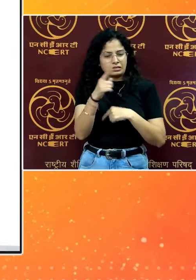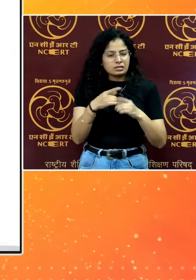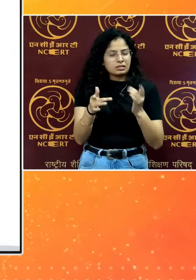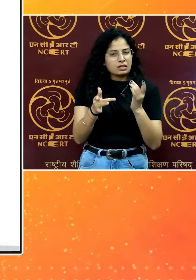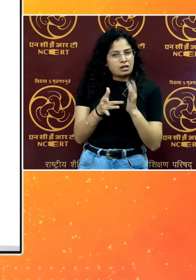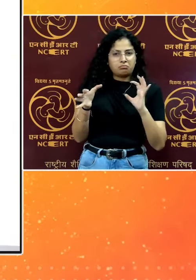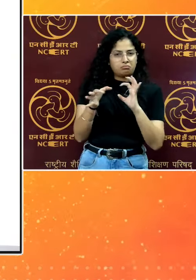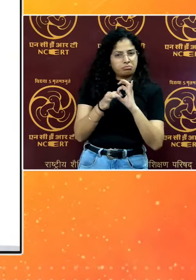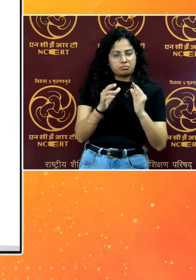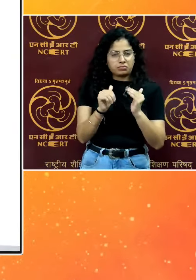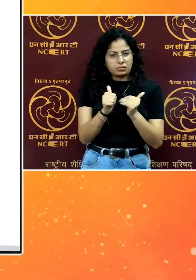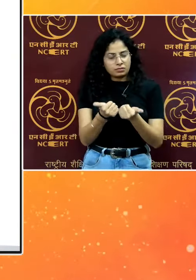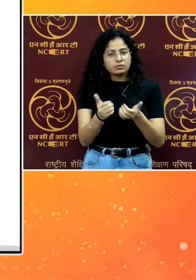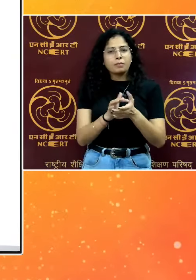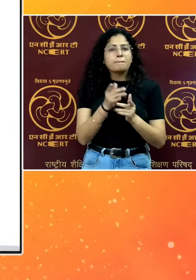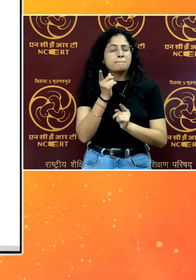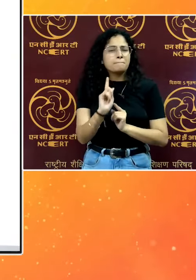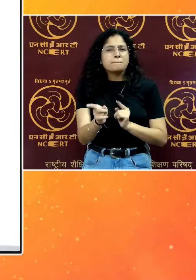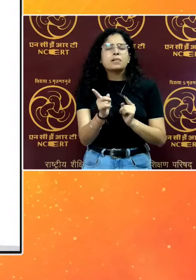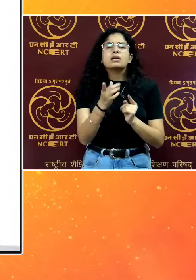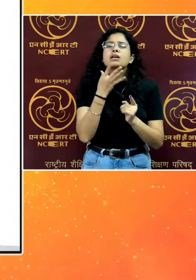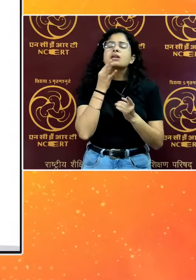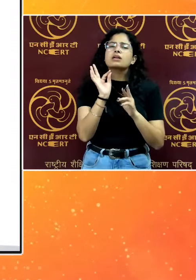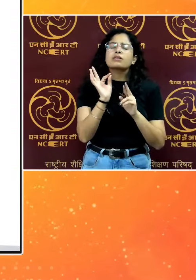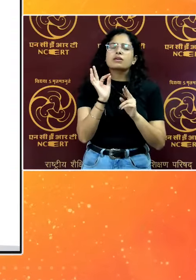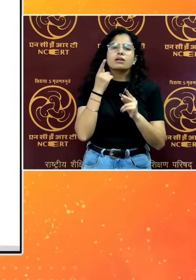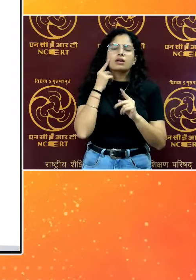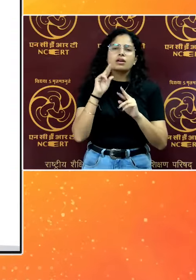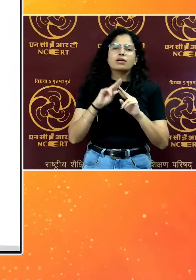in the present scenario. But when it comes